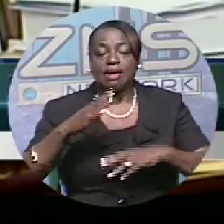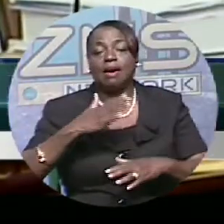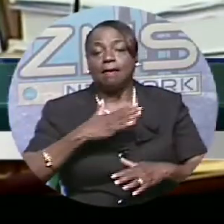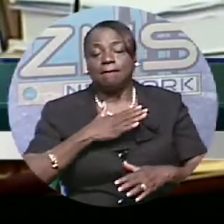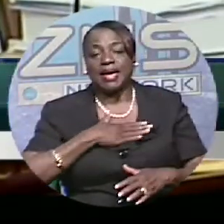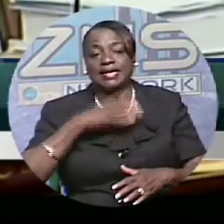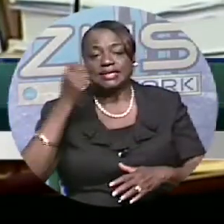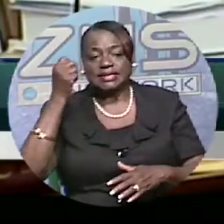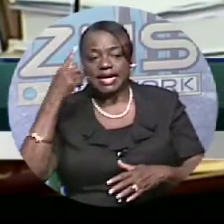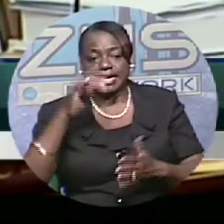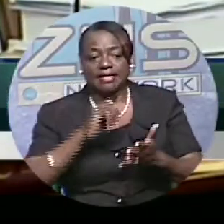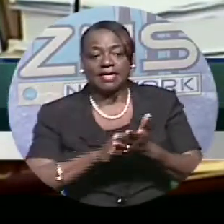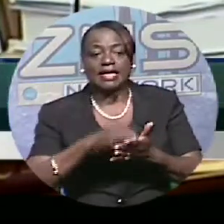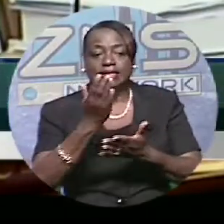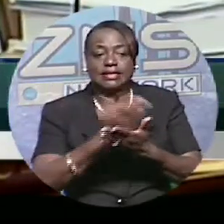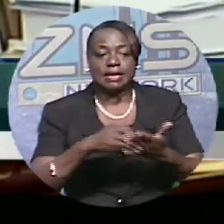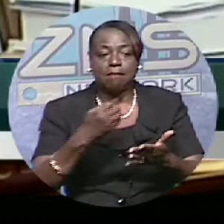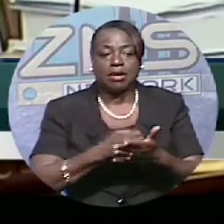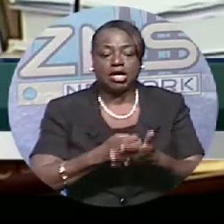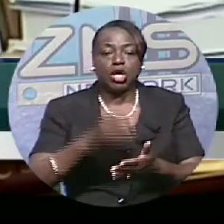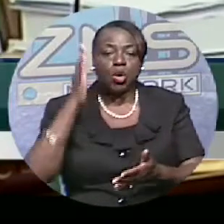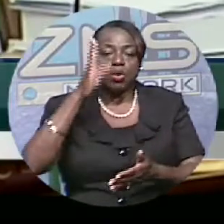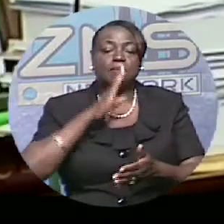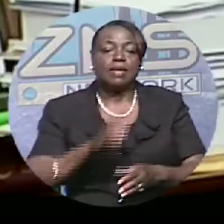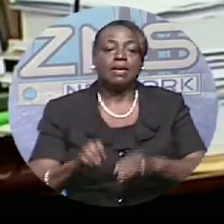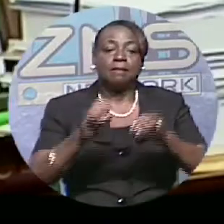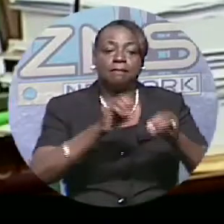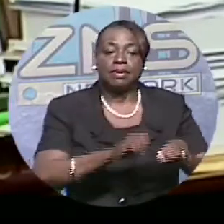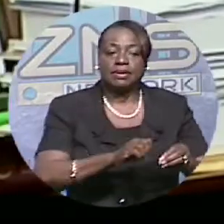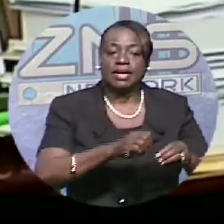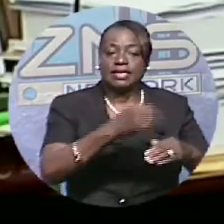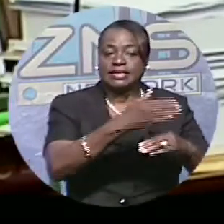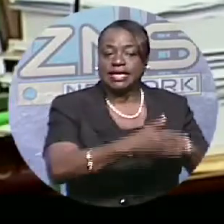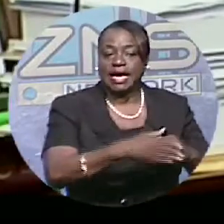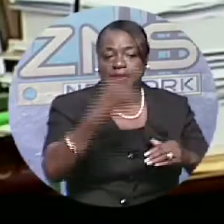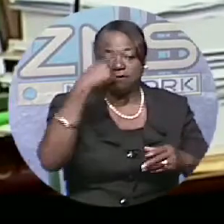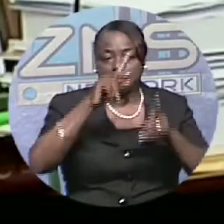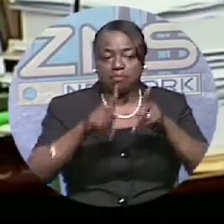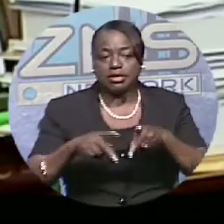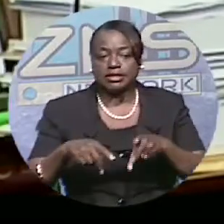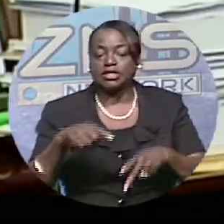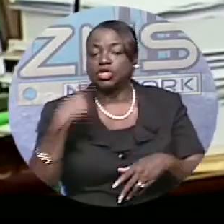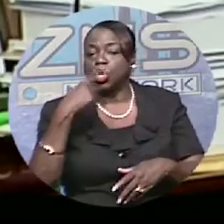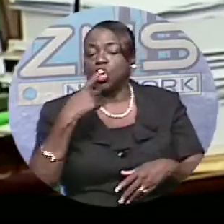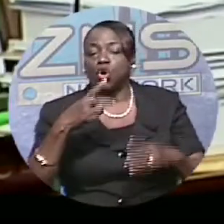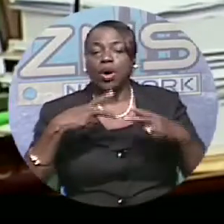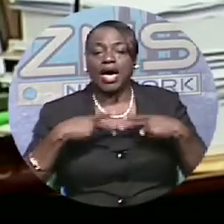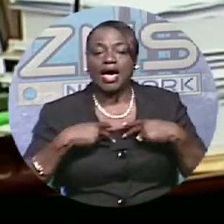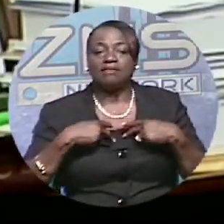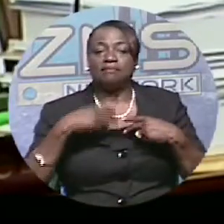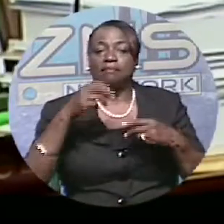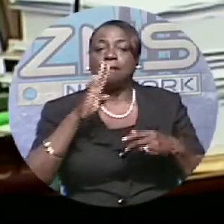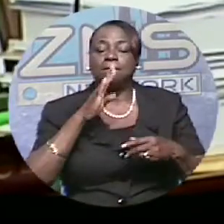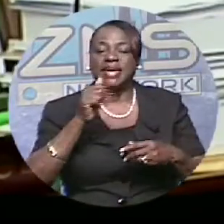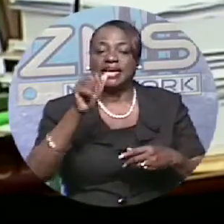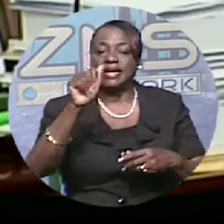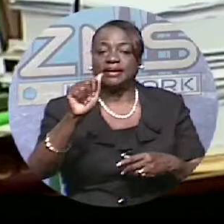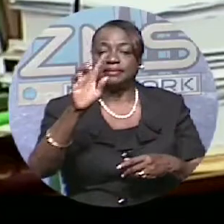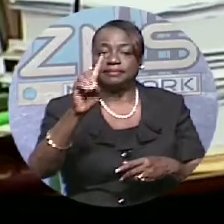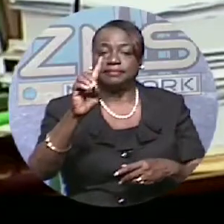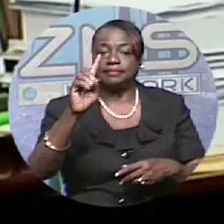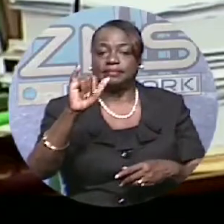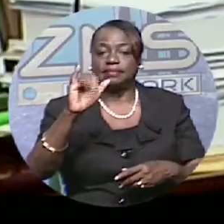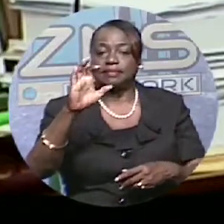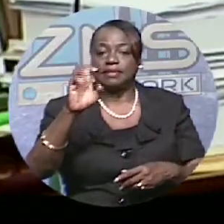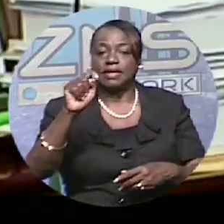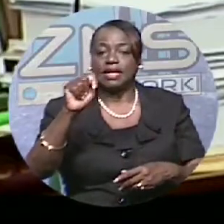to assist with those persons who were regarded as having an addiction. And I don't know what government's position is on that, but as far as I